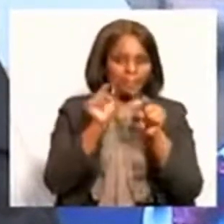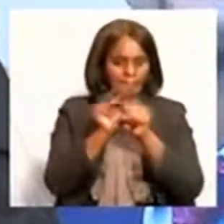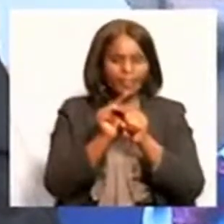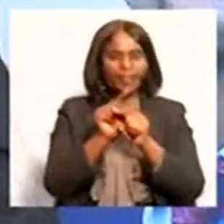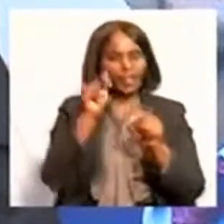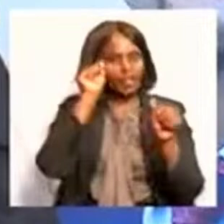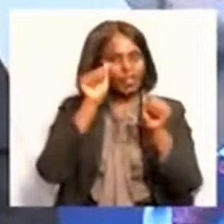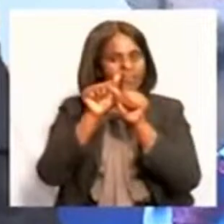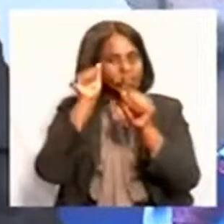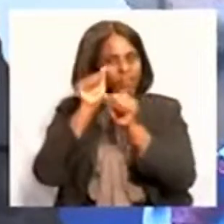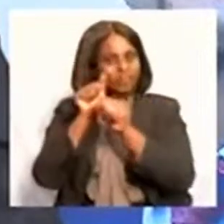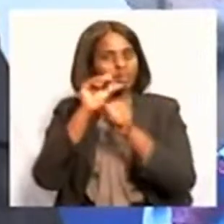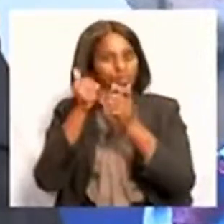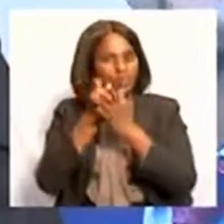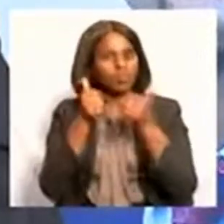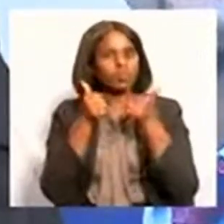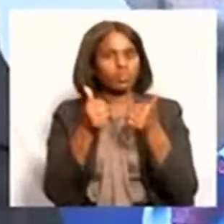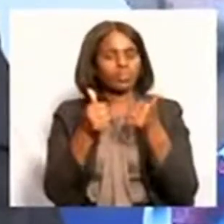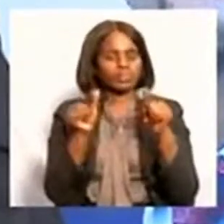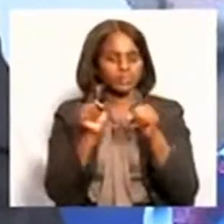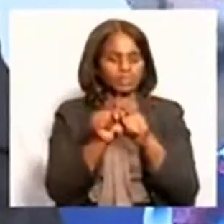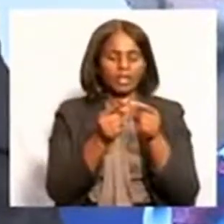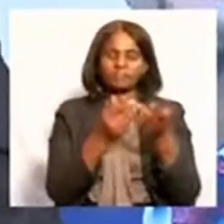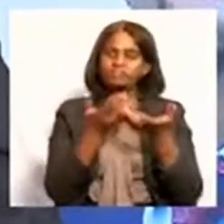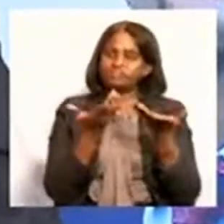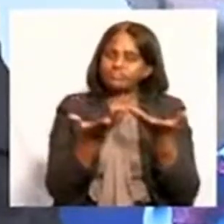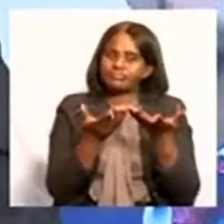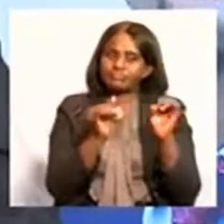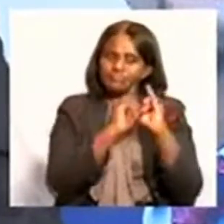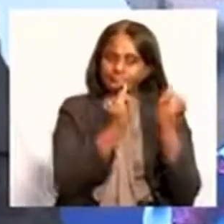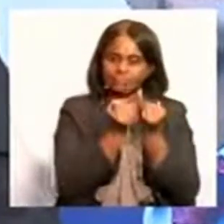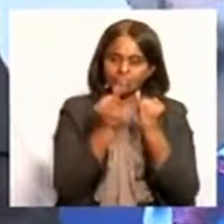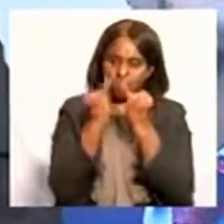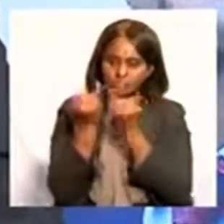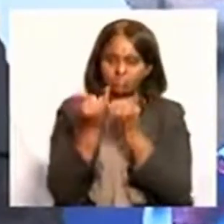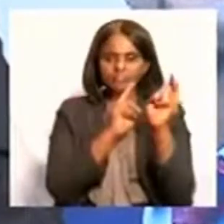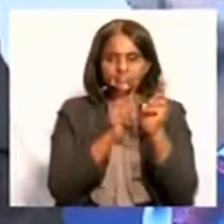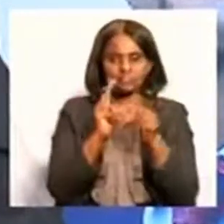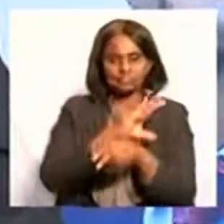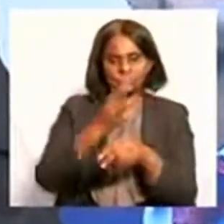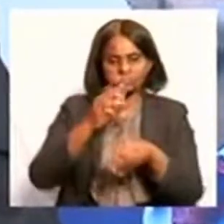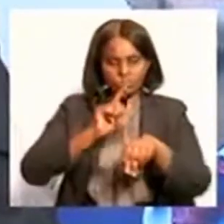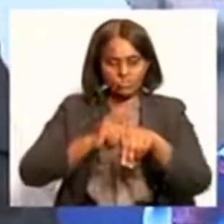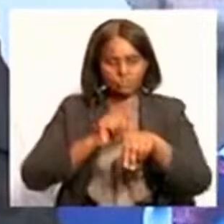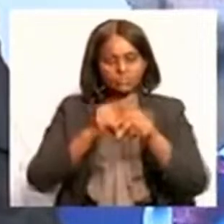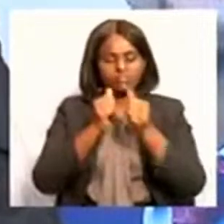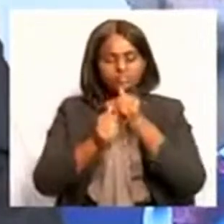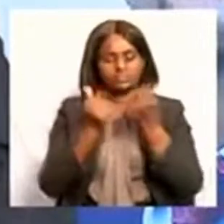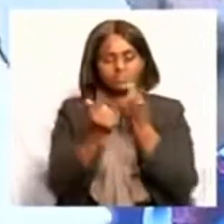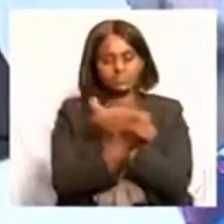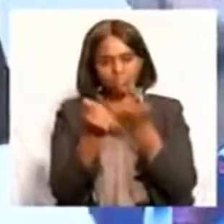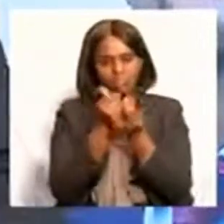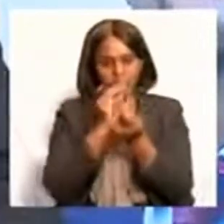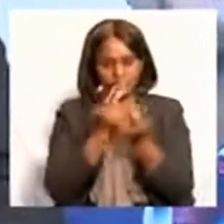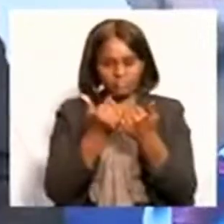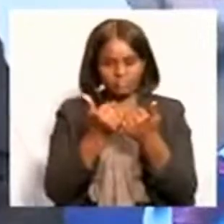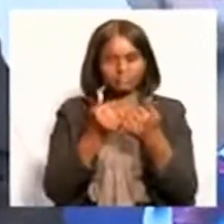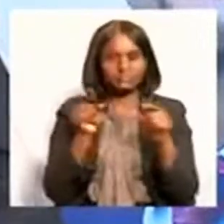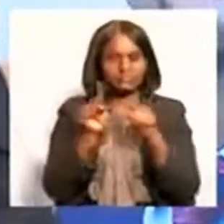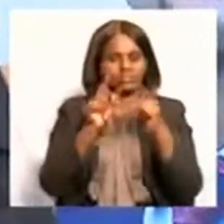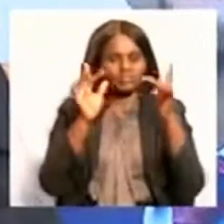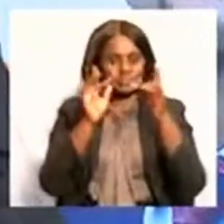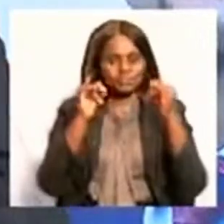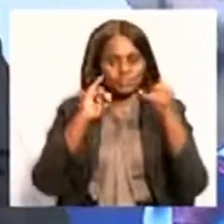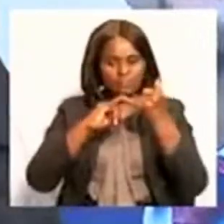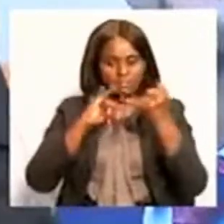that mandate. And also an evolving institutions responding to the times that are changing. We are now going into social media to